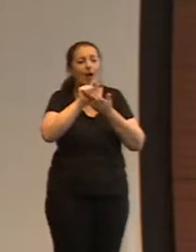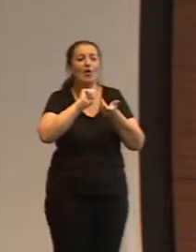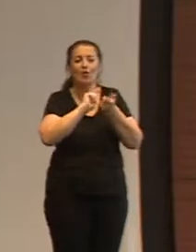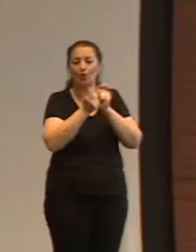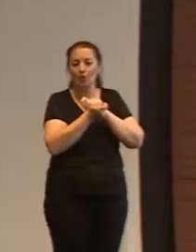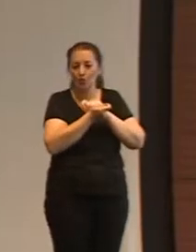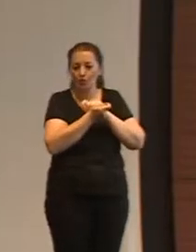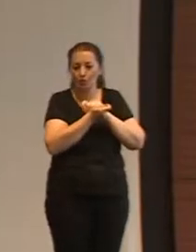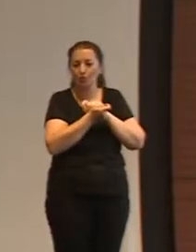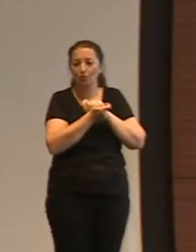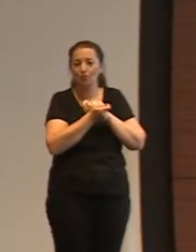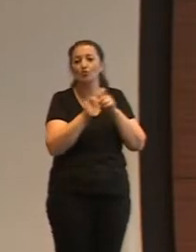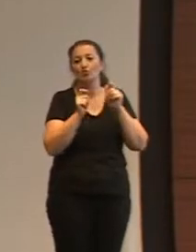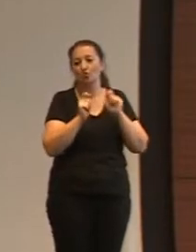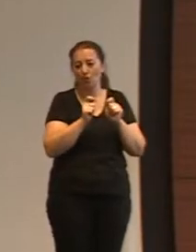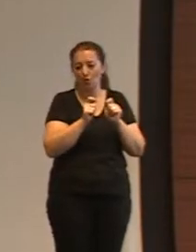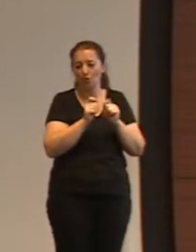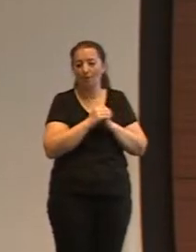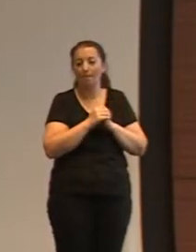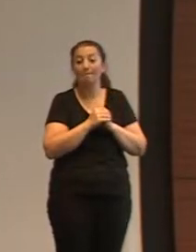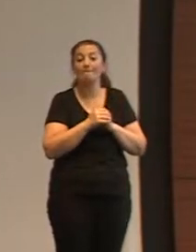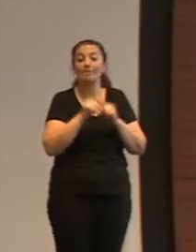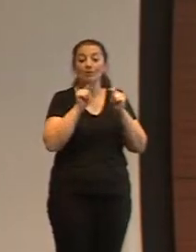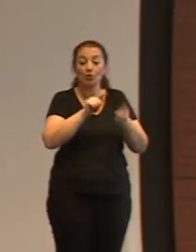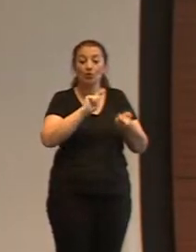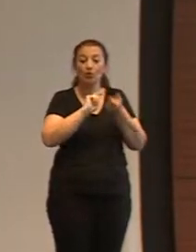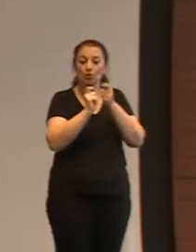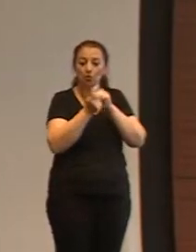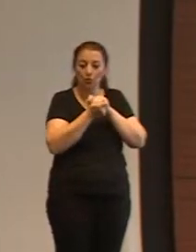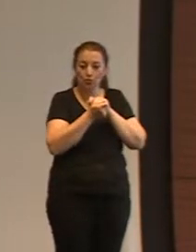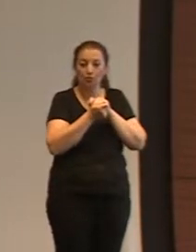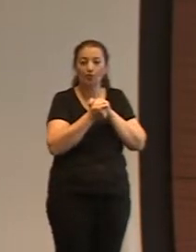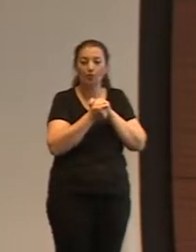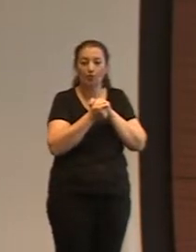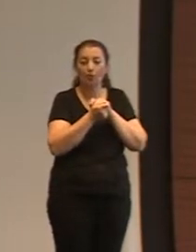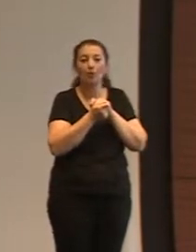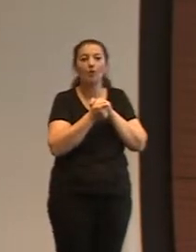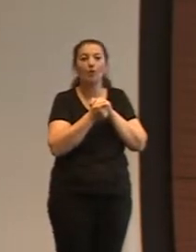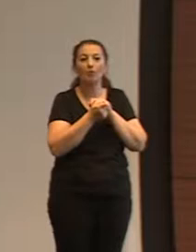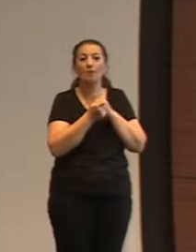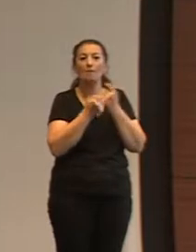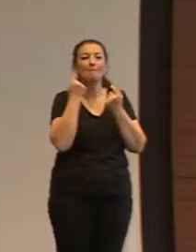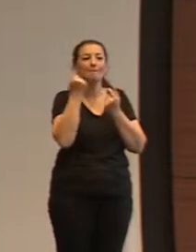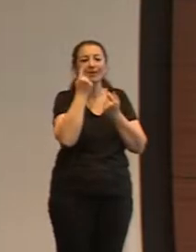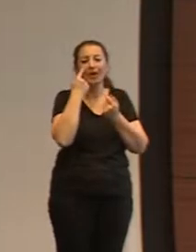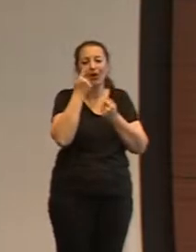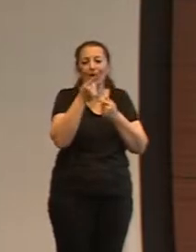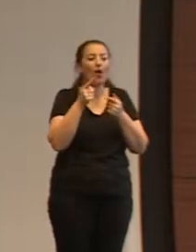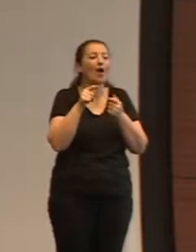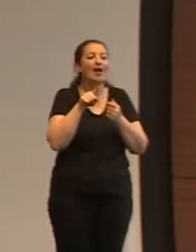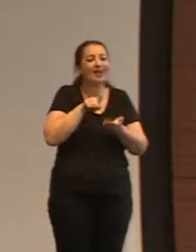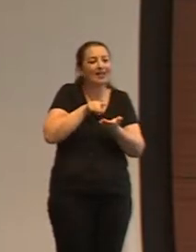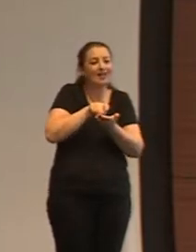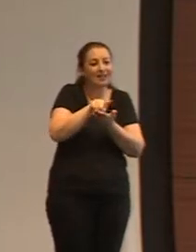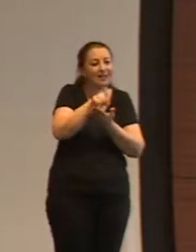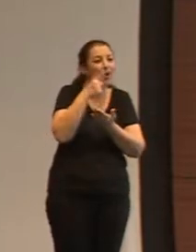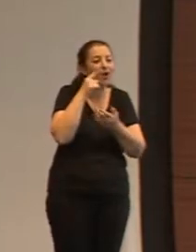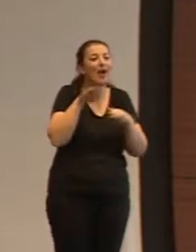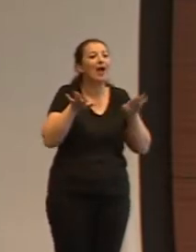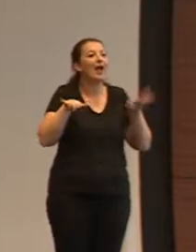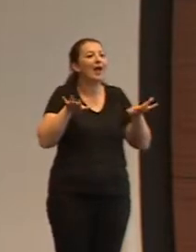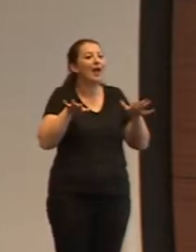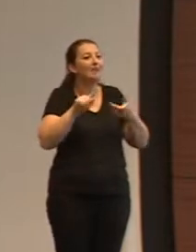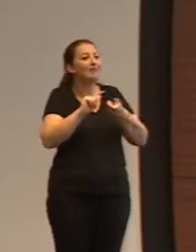than life that's why we are faced with all the psychological problems of today and i would like to end with a